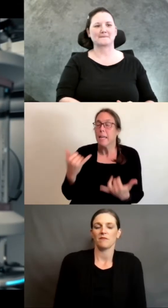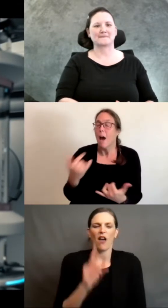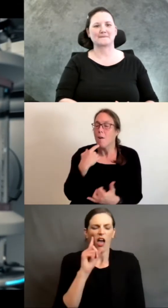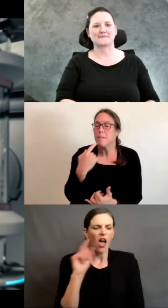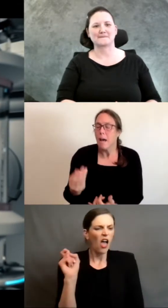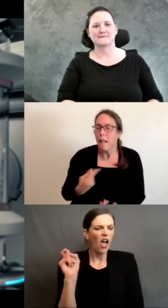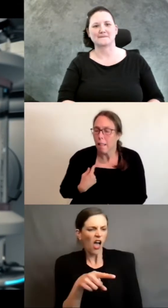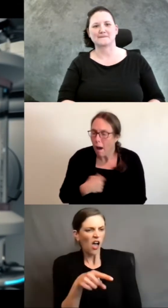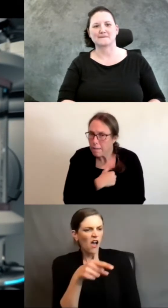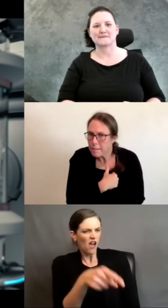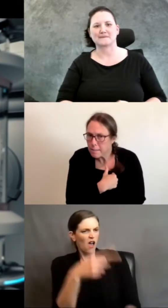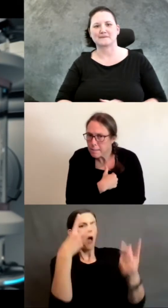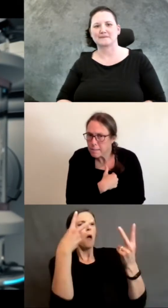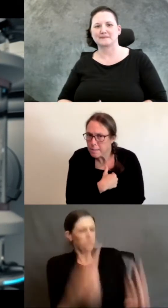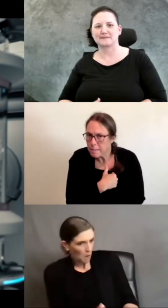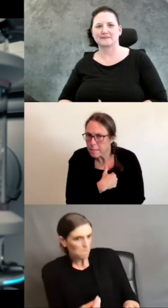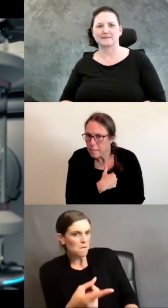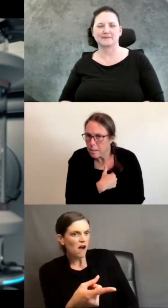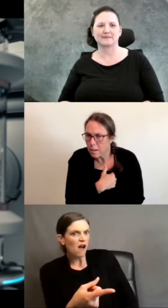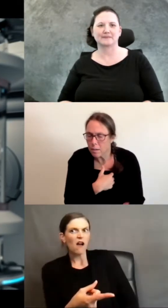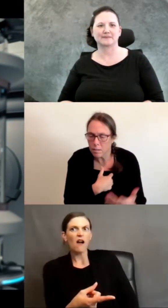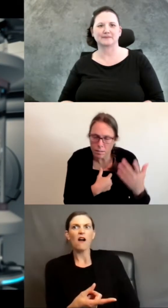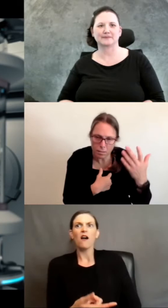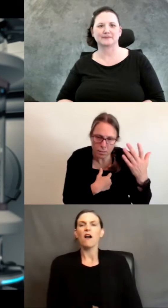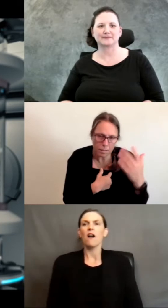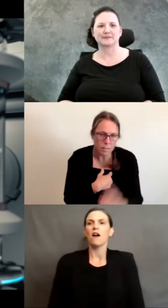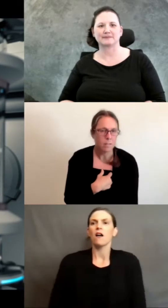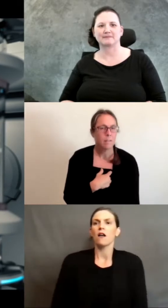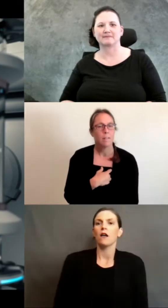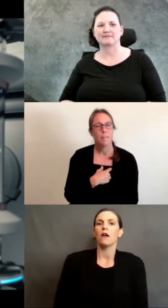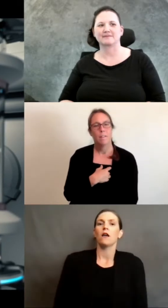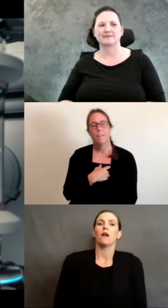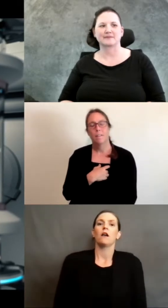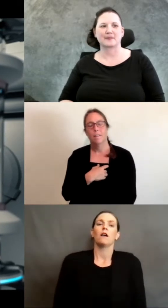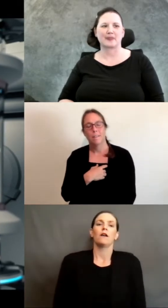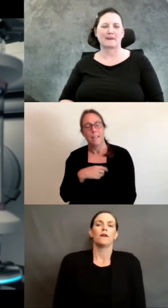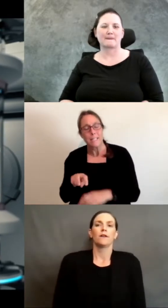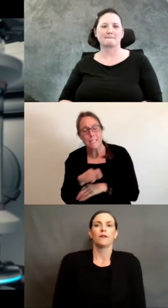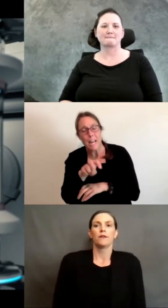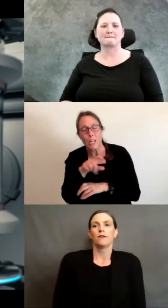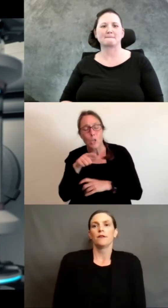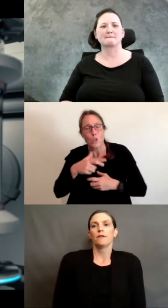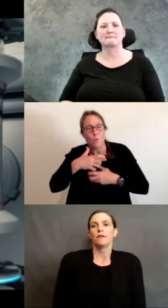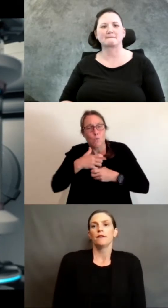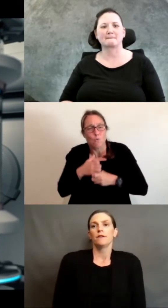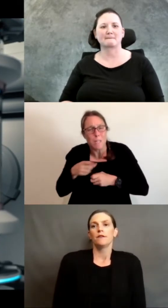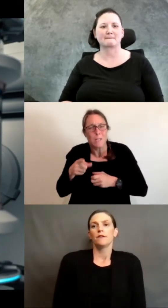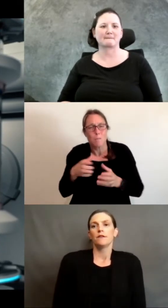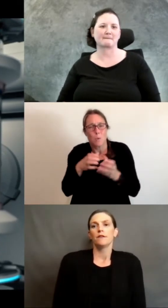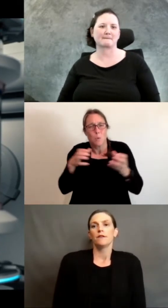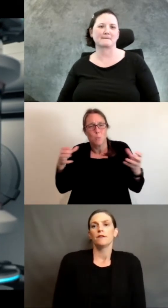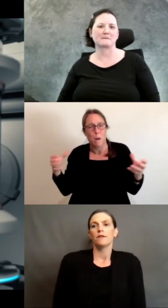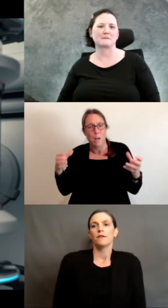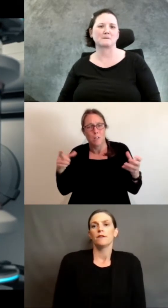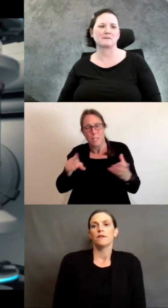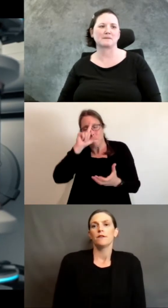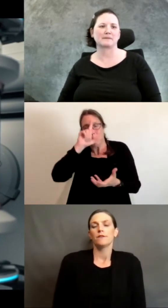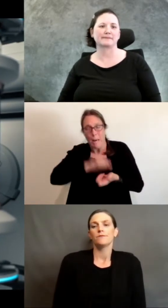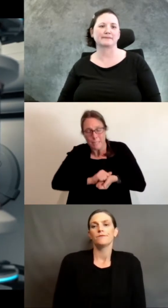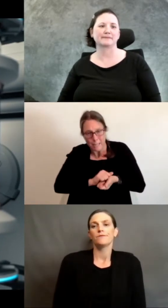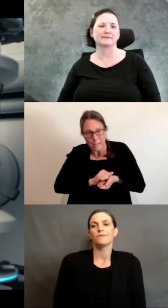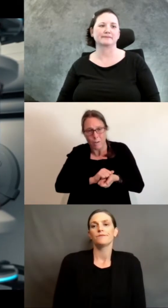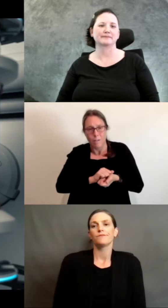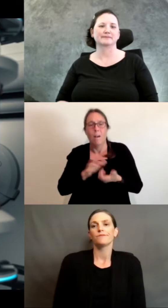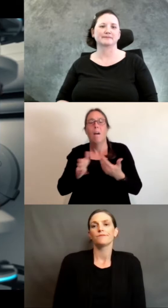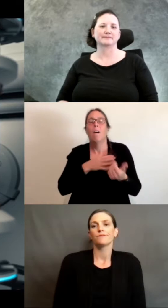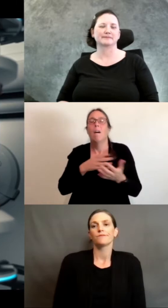What's this? Oh, curses. Baby, you squeezed him too hard. Oh well, Daimi, take